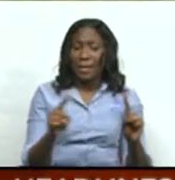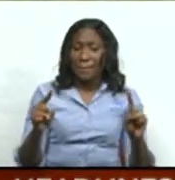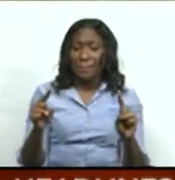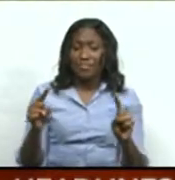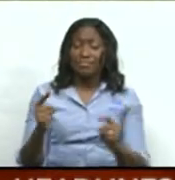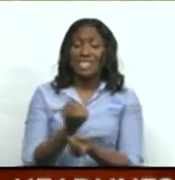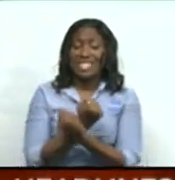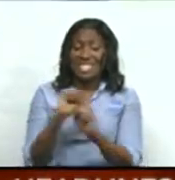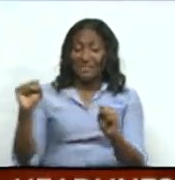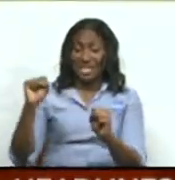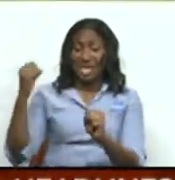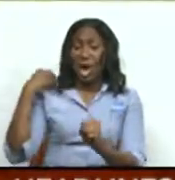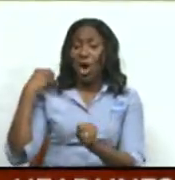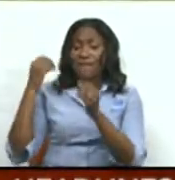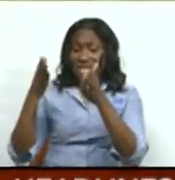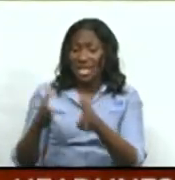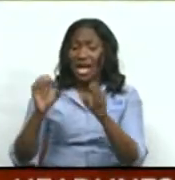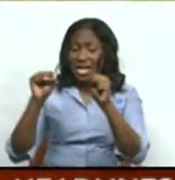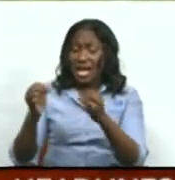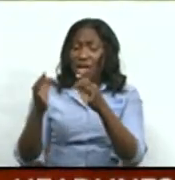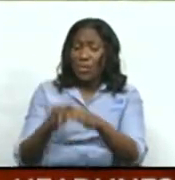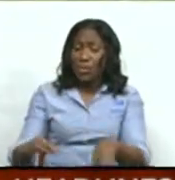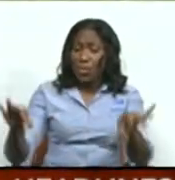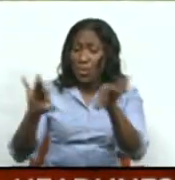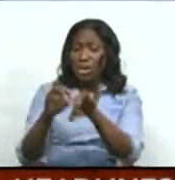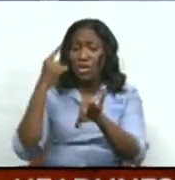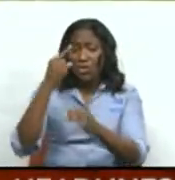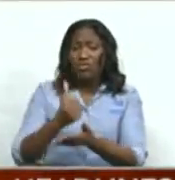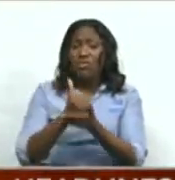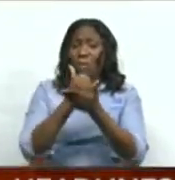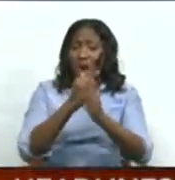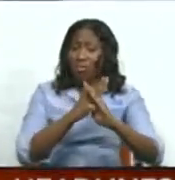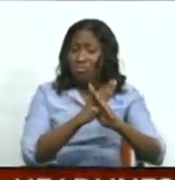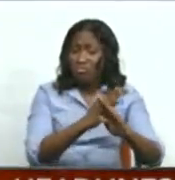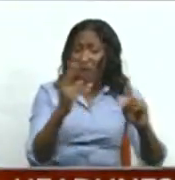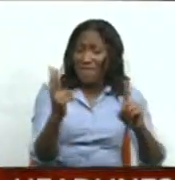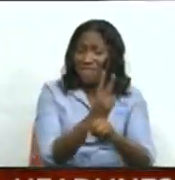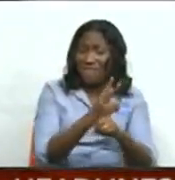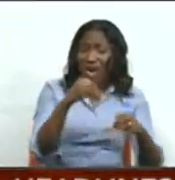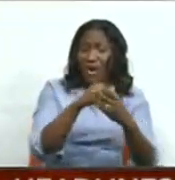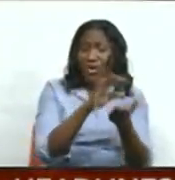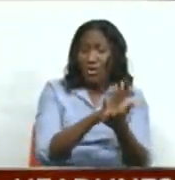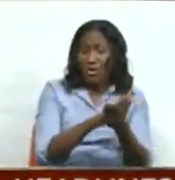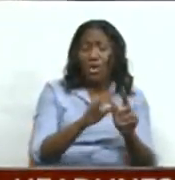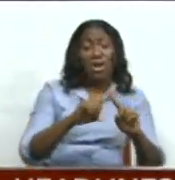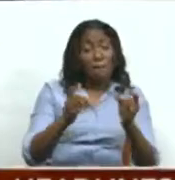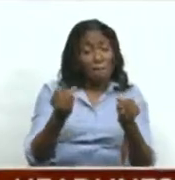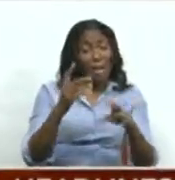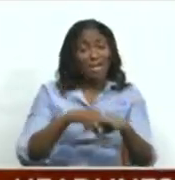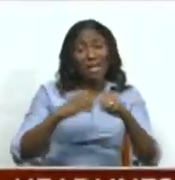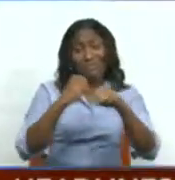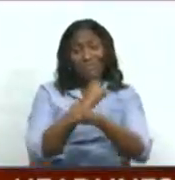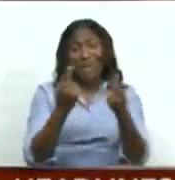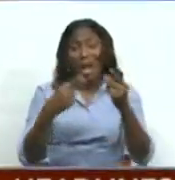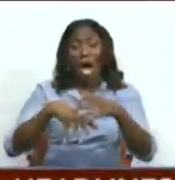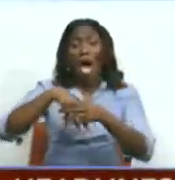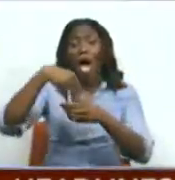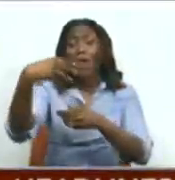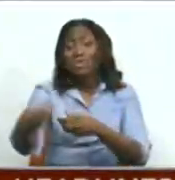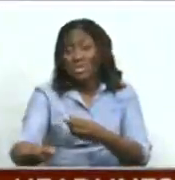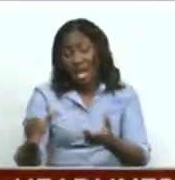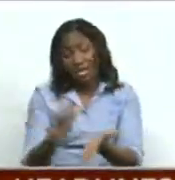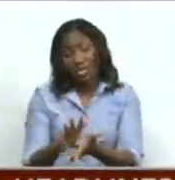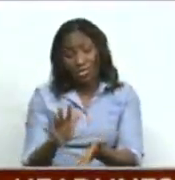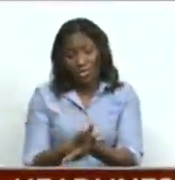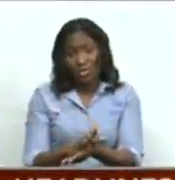officers do play an important role in mitigating school violence, a number of incidents are happening outside of the school compound. It's why she said